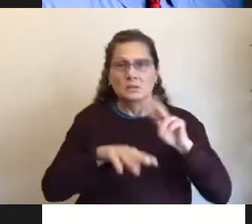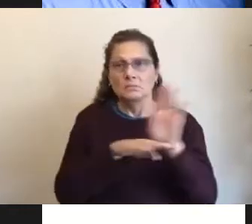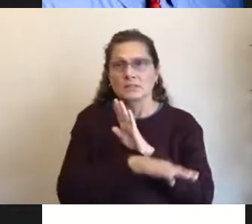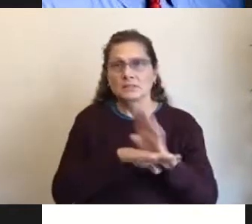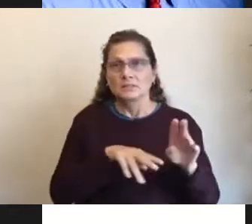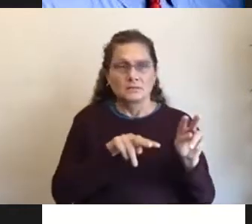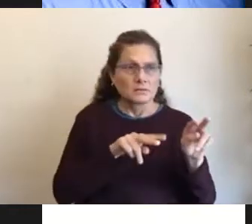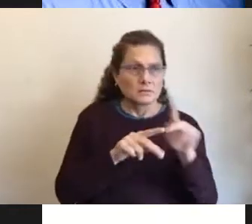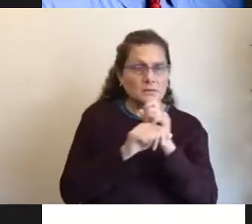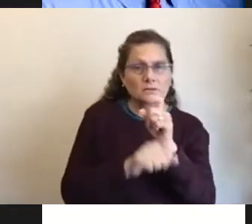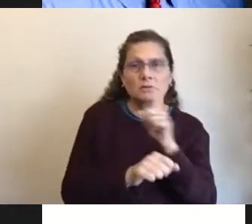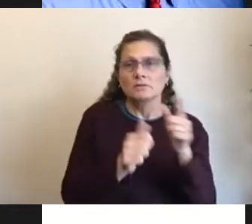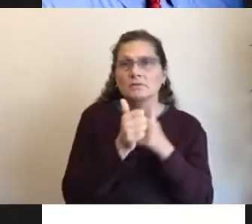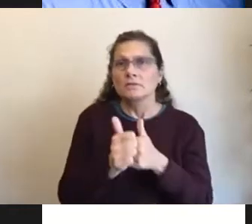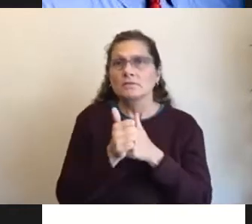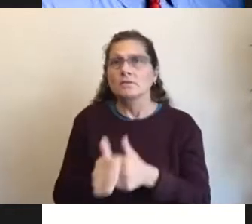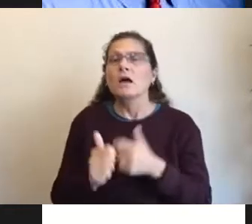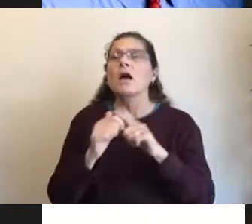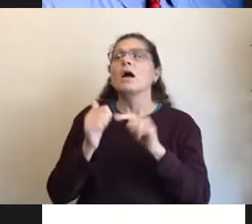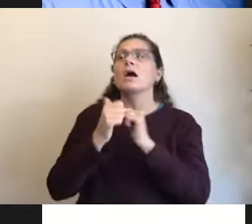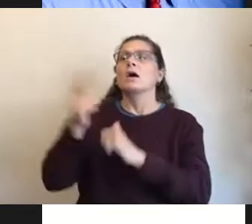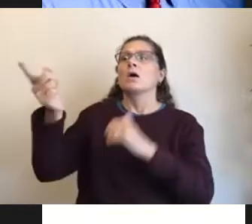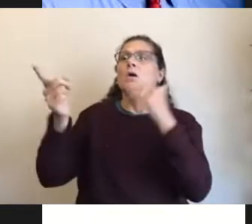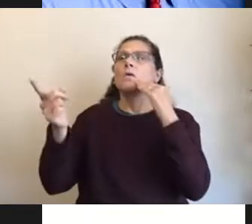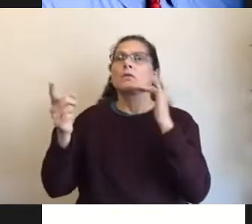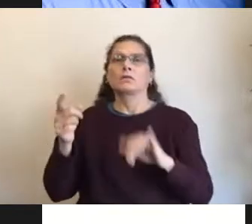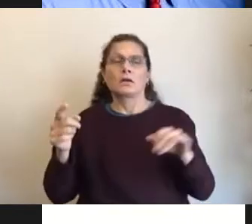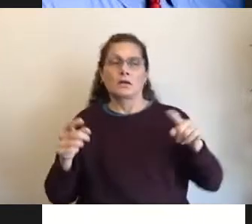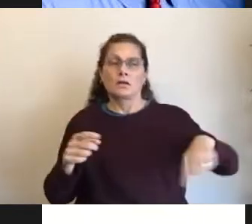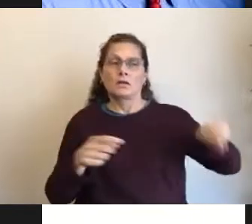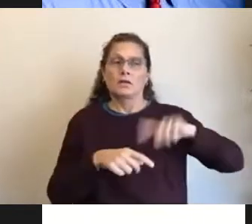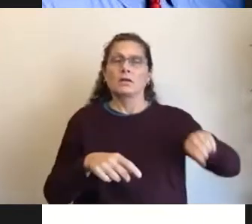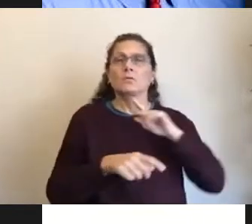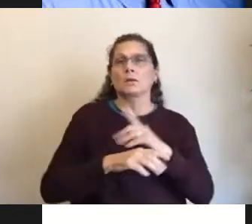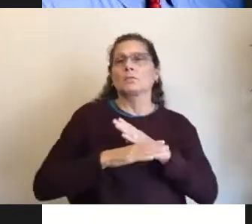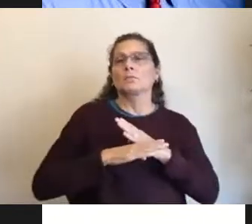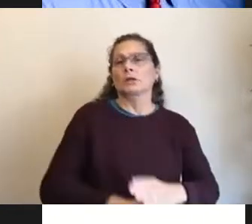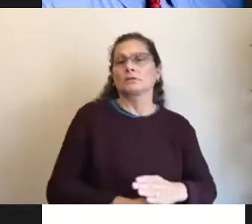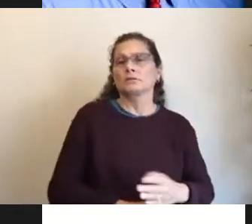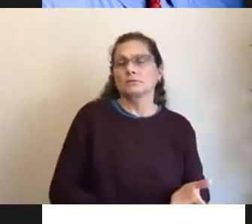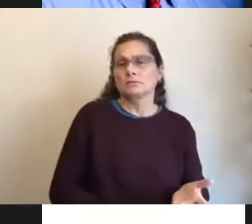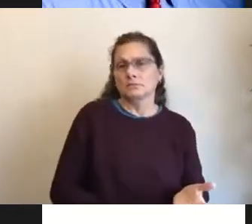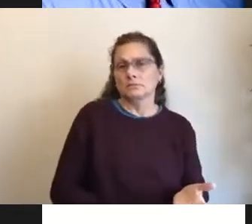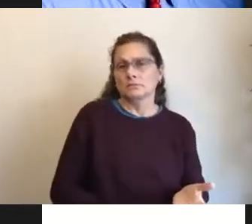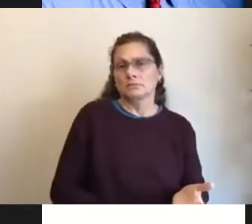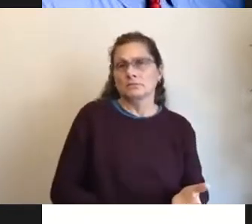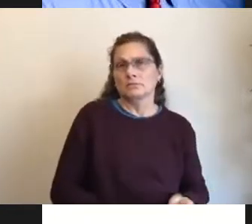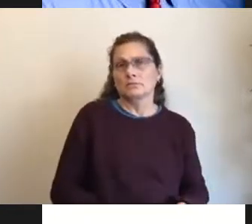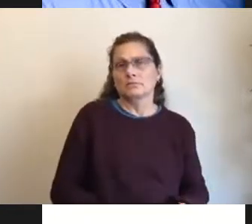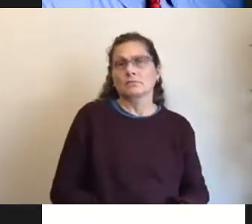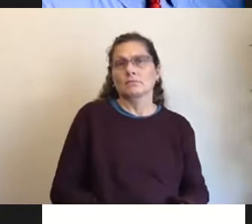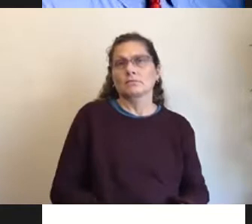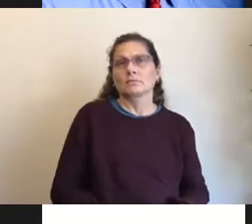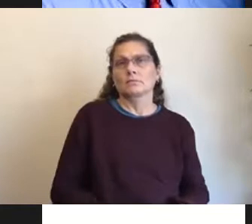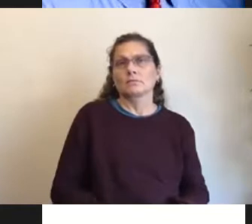two ways. Number one, we do use our contact tracing basic public health exercises to do that.